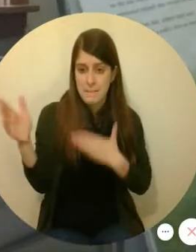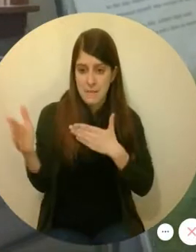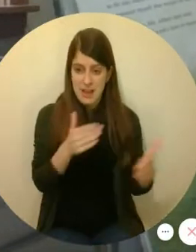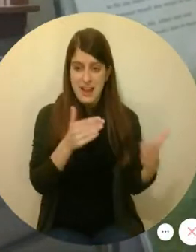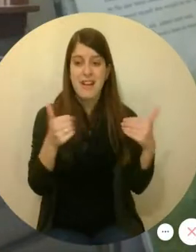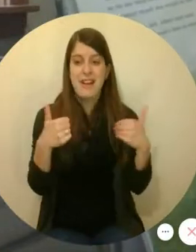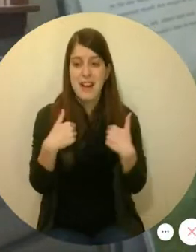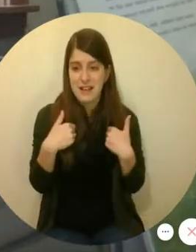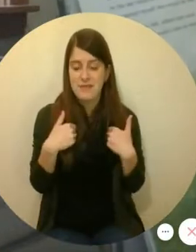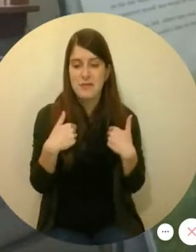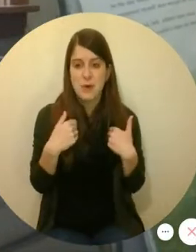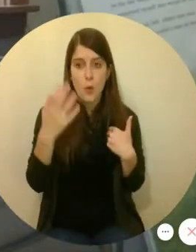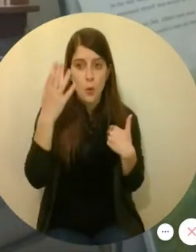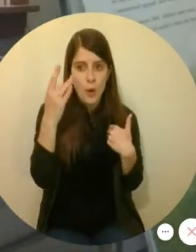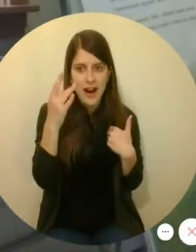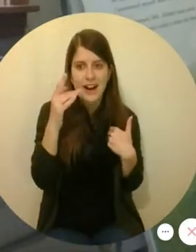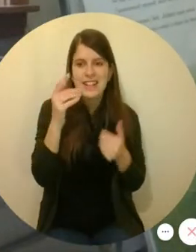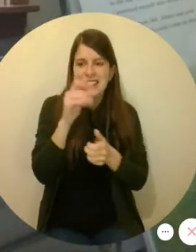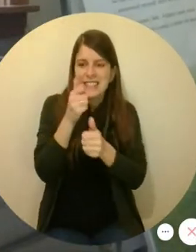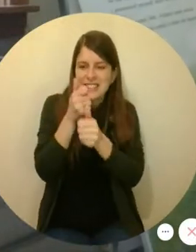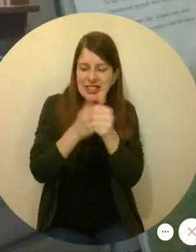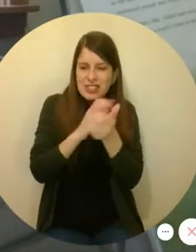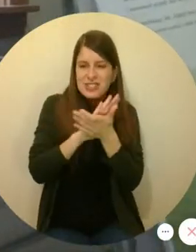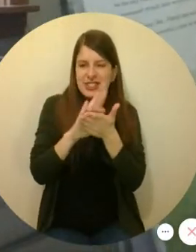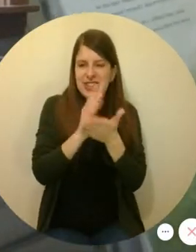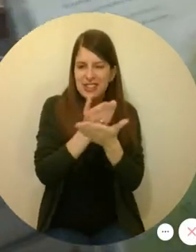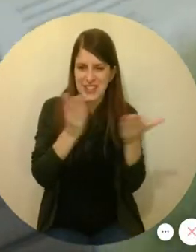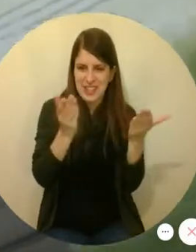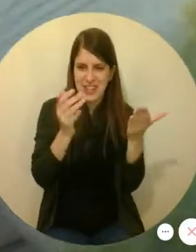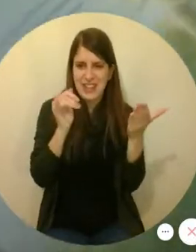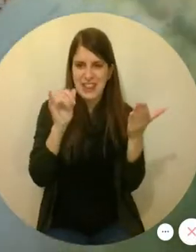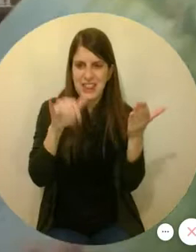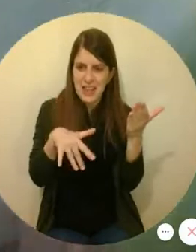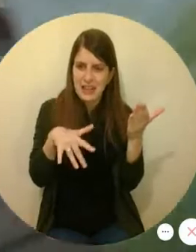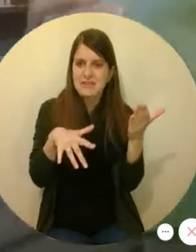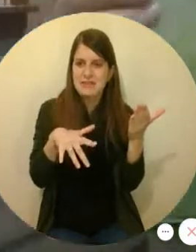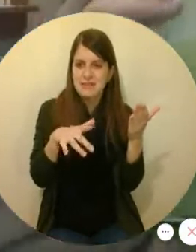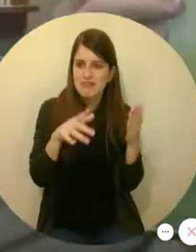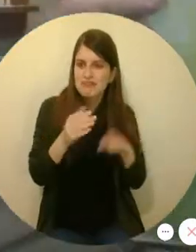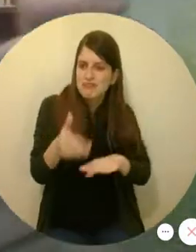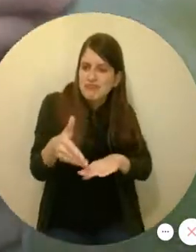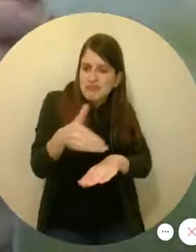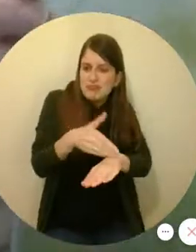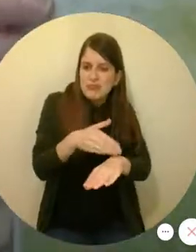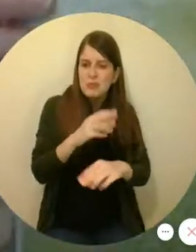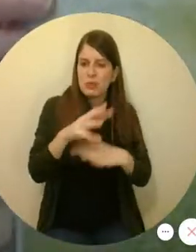Each kindness, Ms. Albert had said, makes the whole world a little bit better.